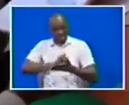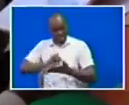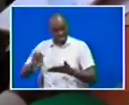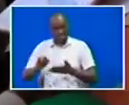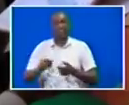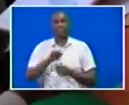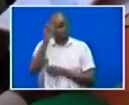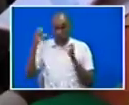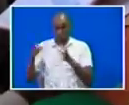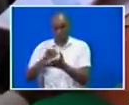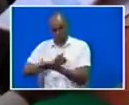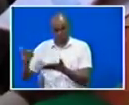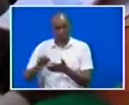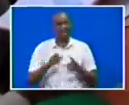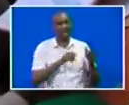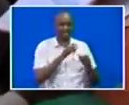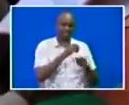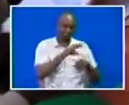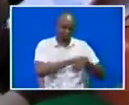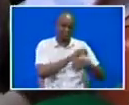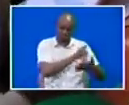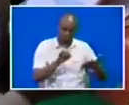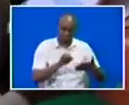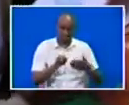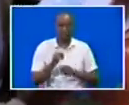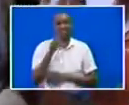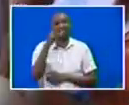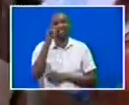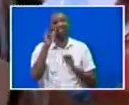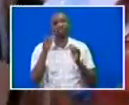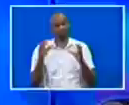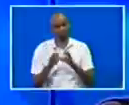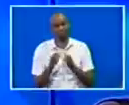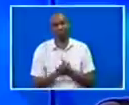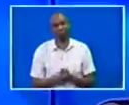face off in the August 8th polls. Shadrach Miti, KTN News.